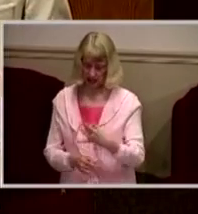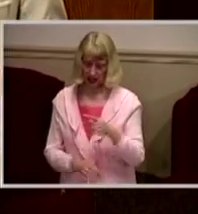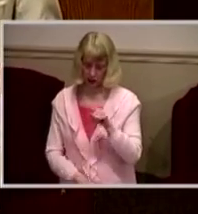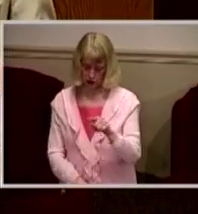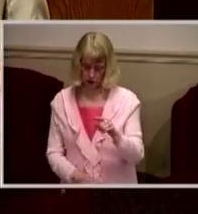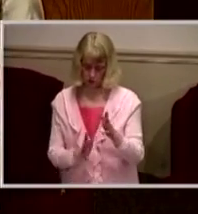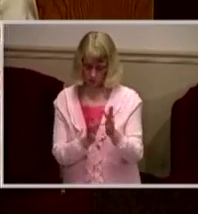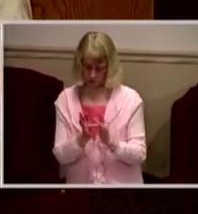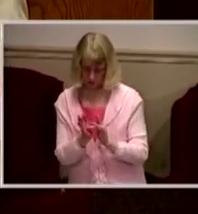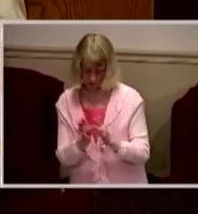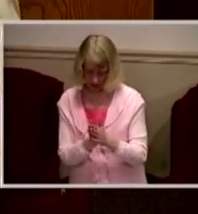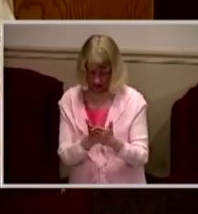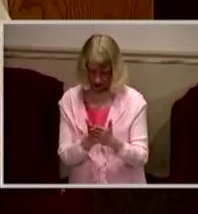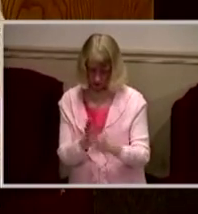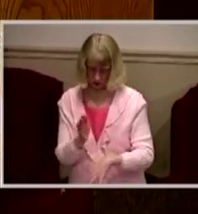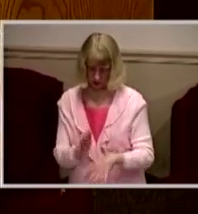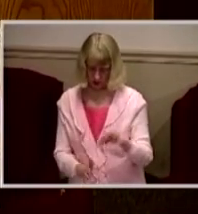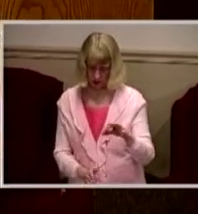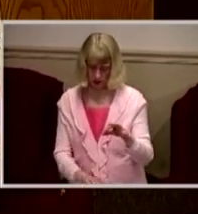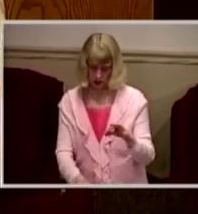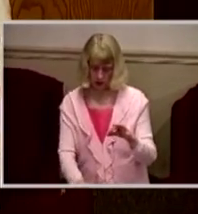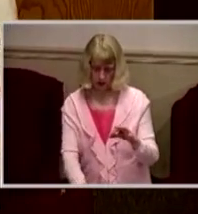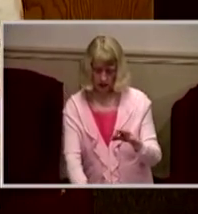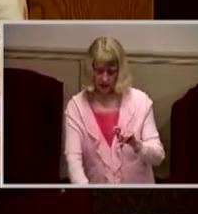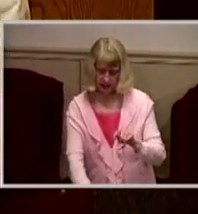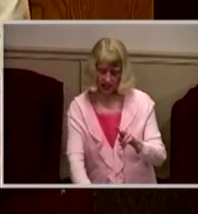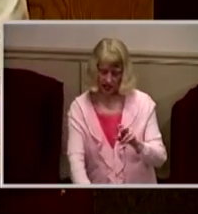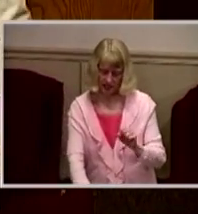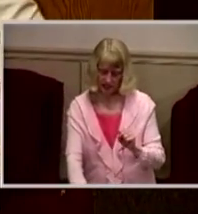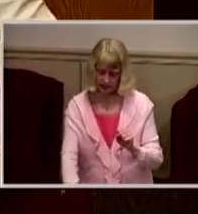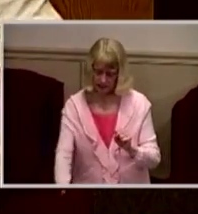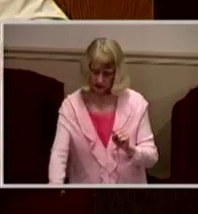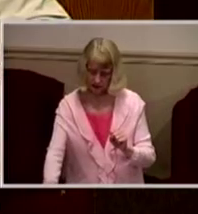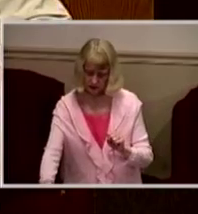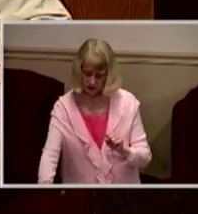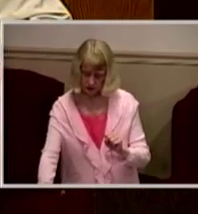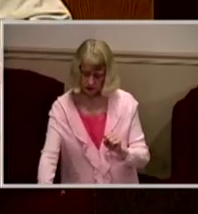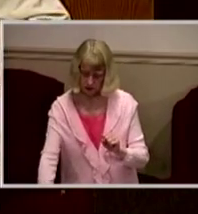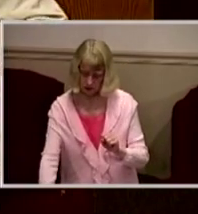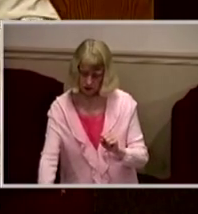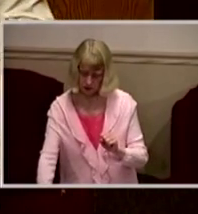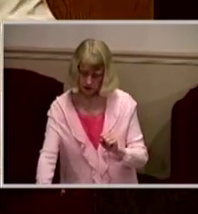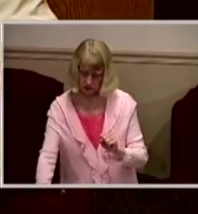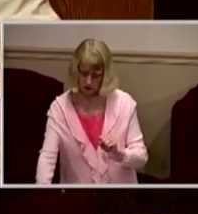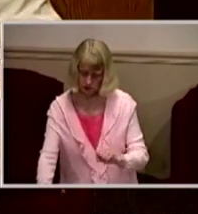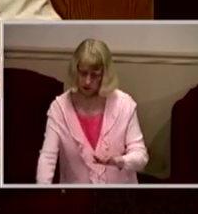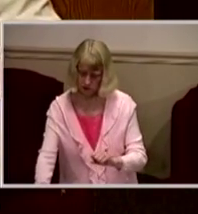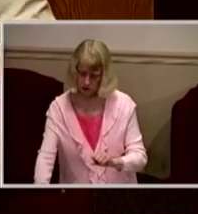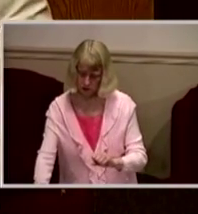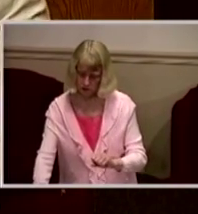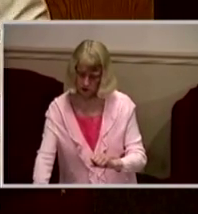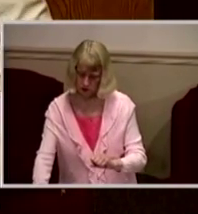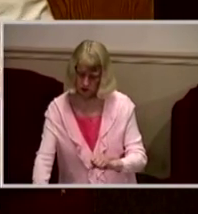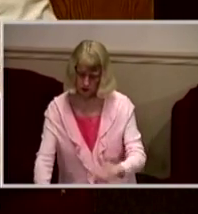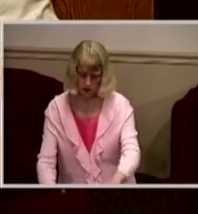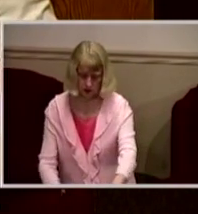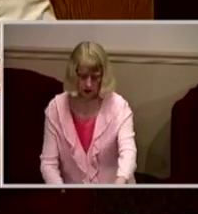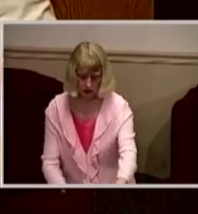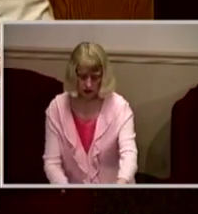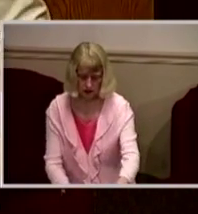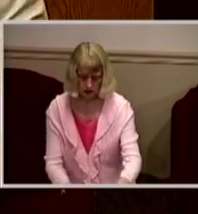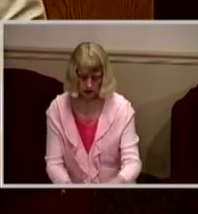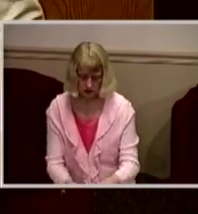to take your copy of God's Word and turn to the book of Titus chapter 2, and then turn to 1 Corinthians chapter